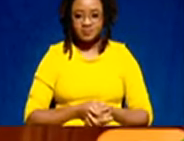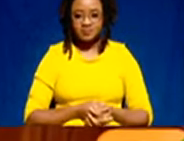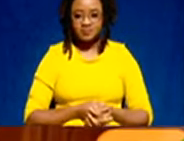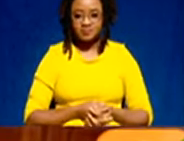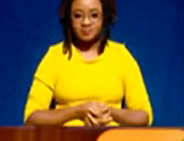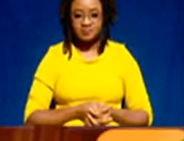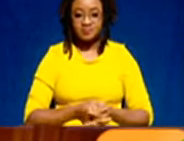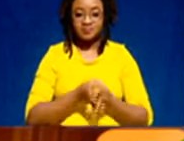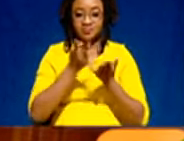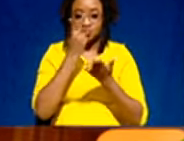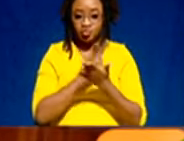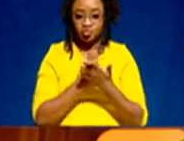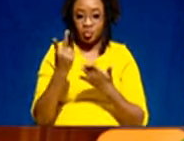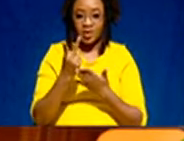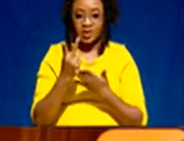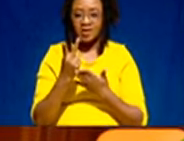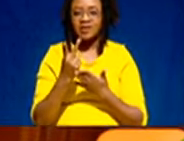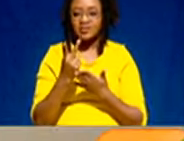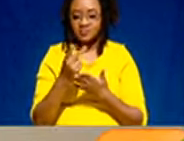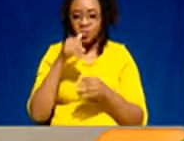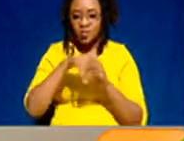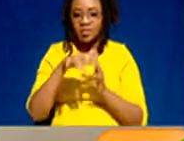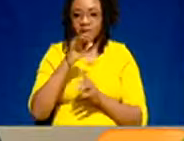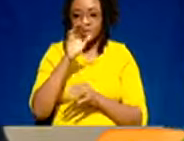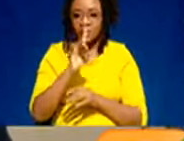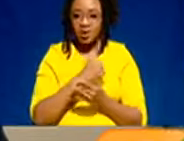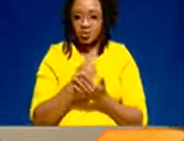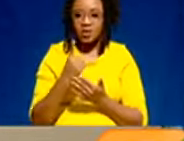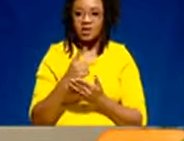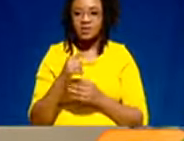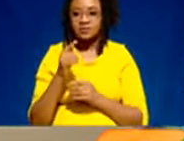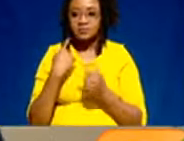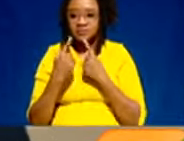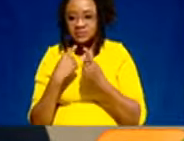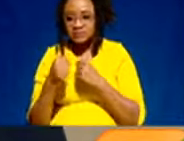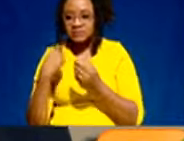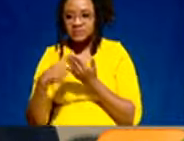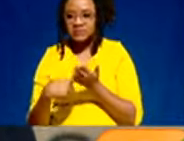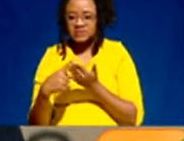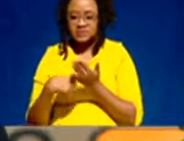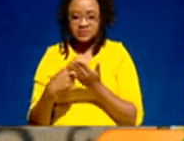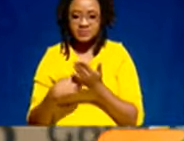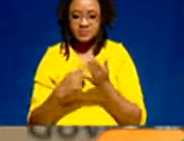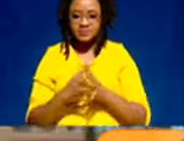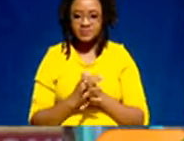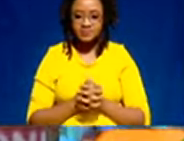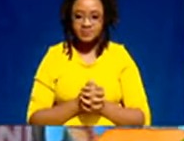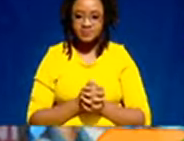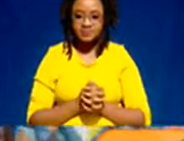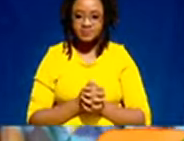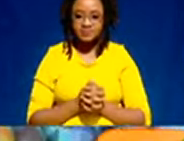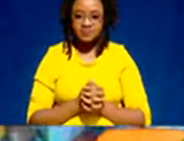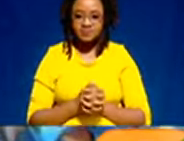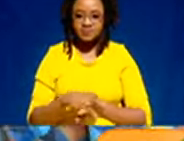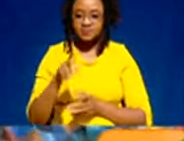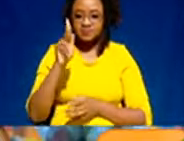For the second time in a one-week span, talks between the government and the Kenya Medical Practitioners and Dentist Union,